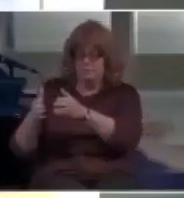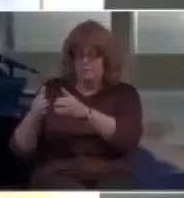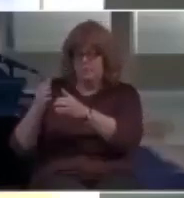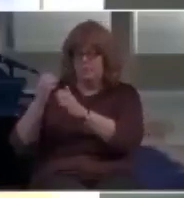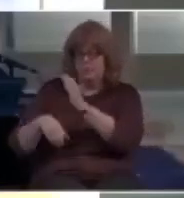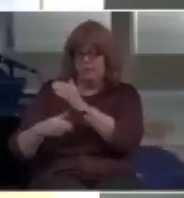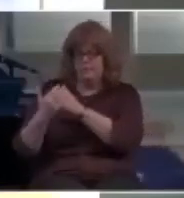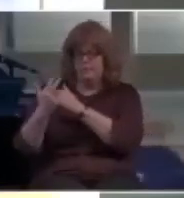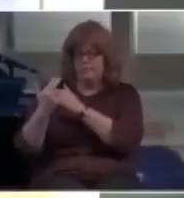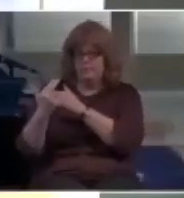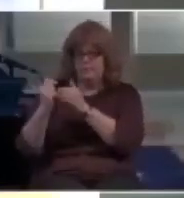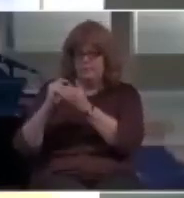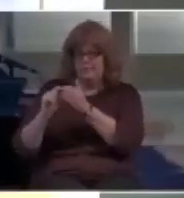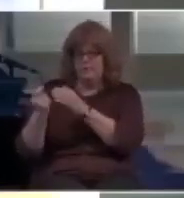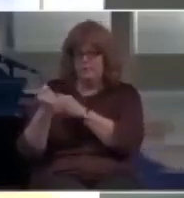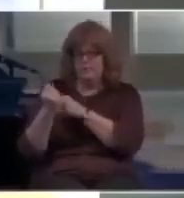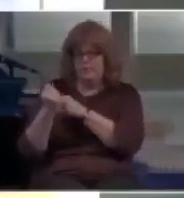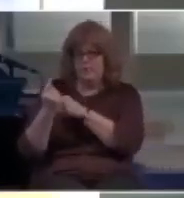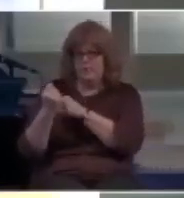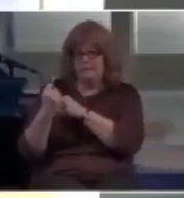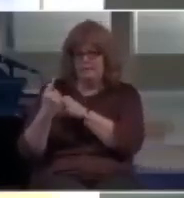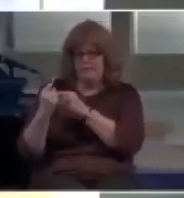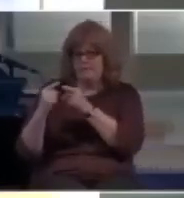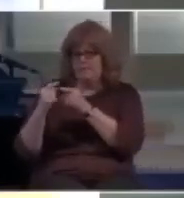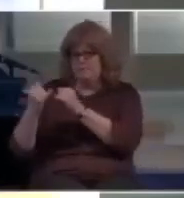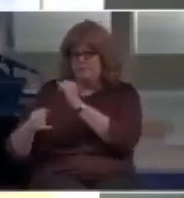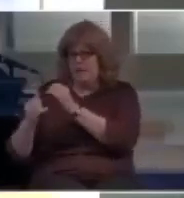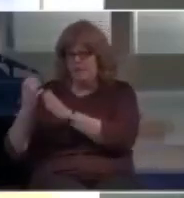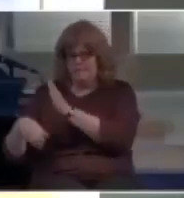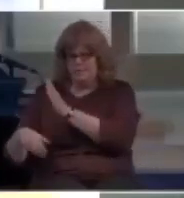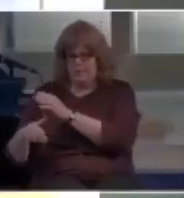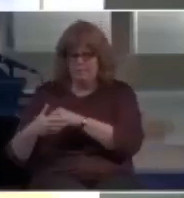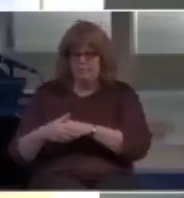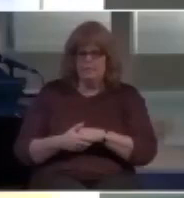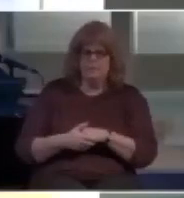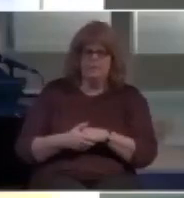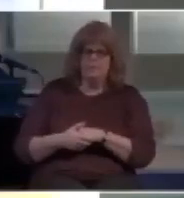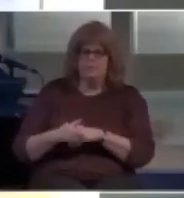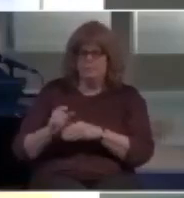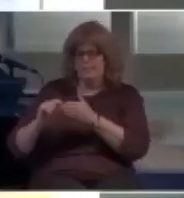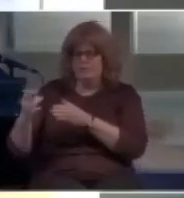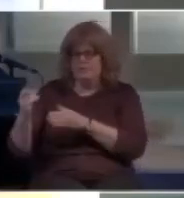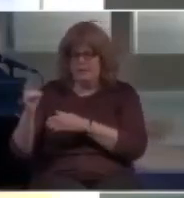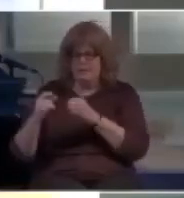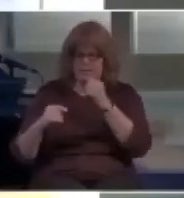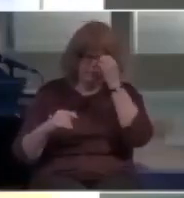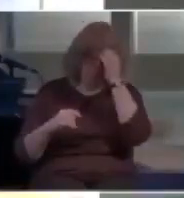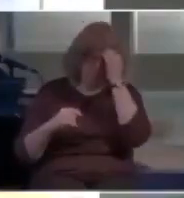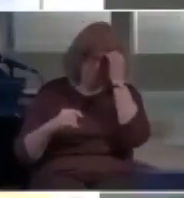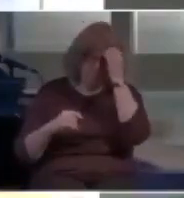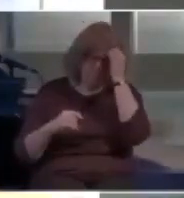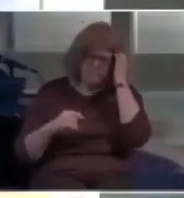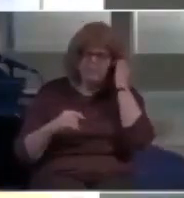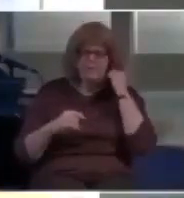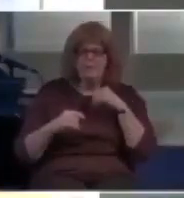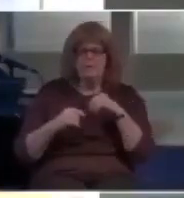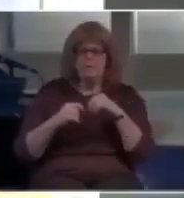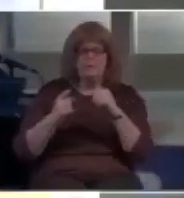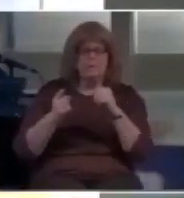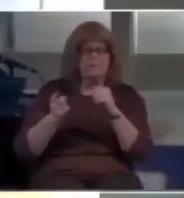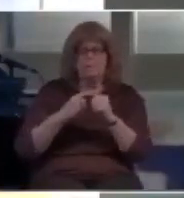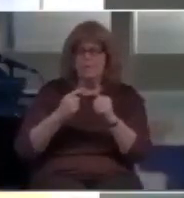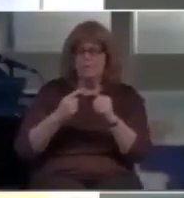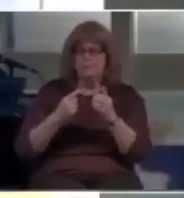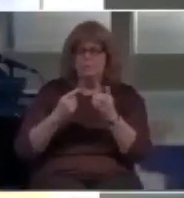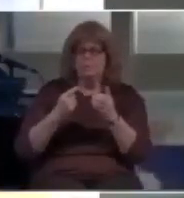chapter 13, verse 11, to the end of the chapter, verse 18. And so the first thing that I